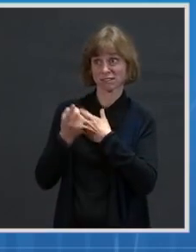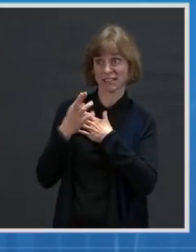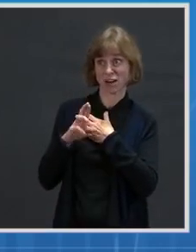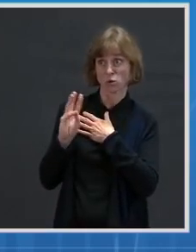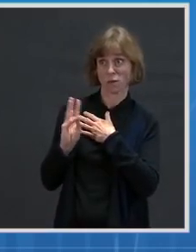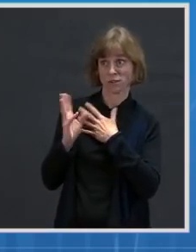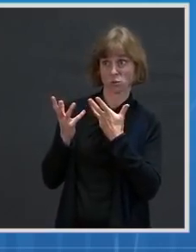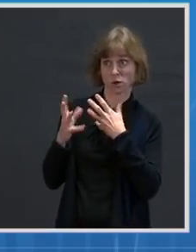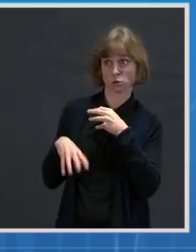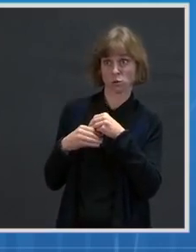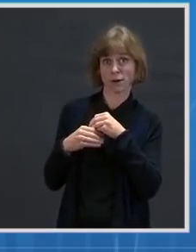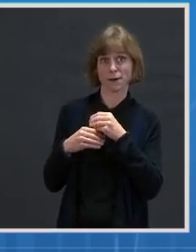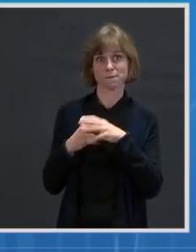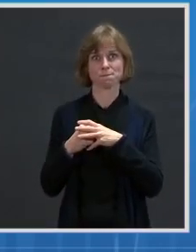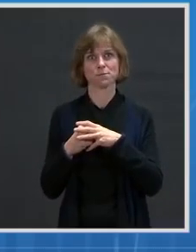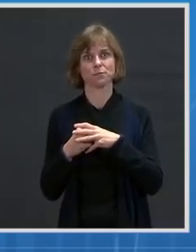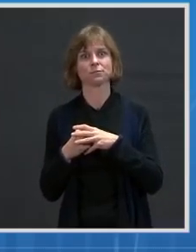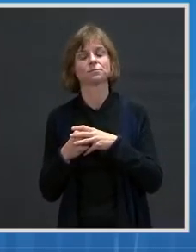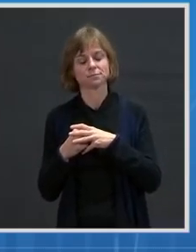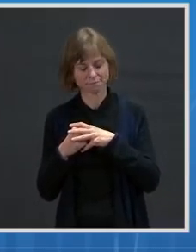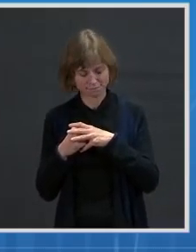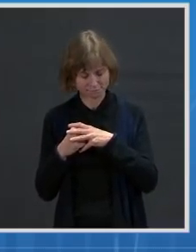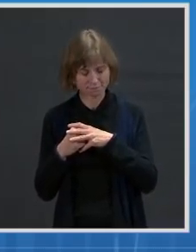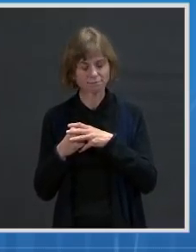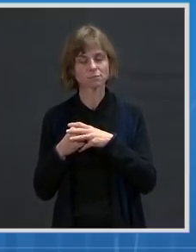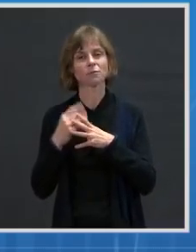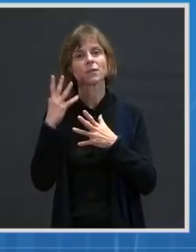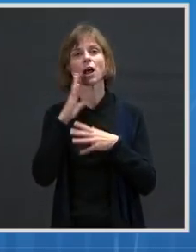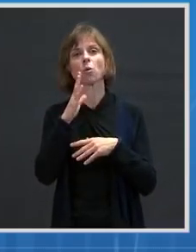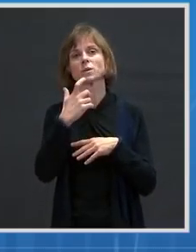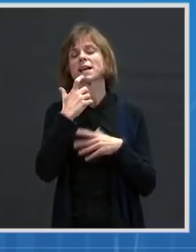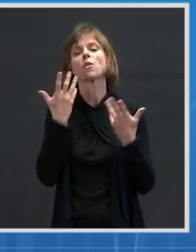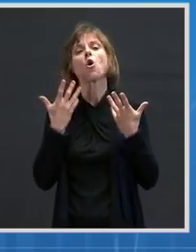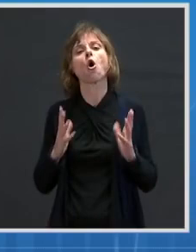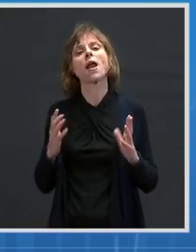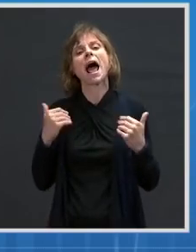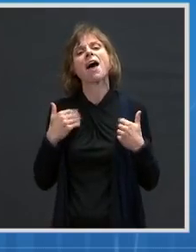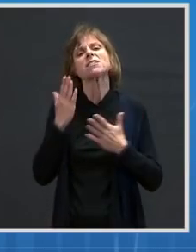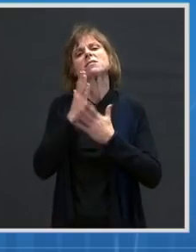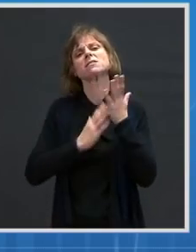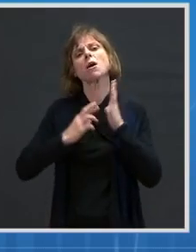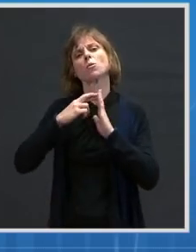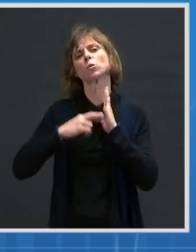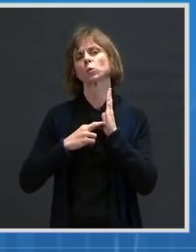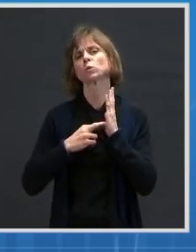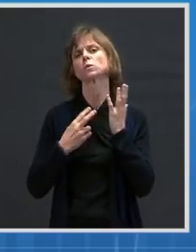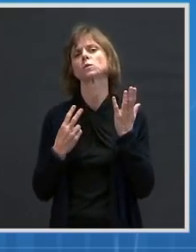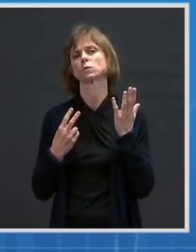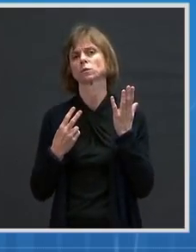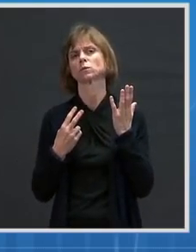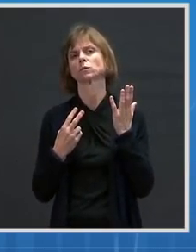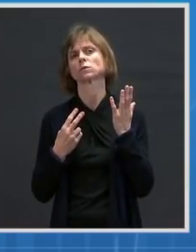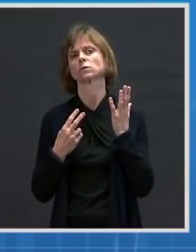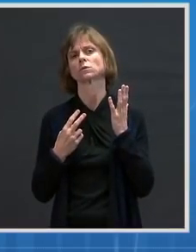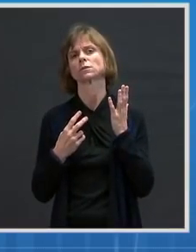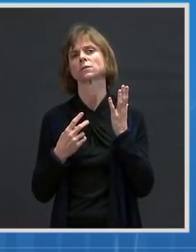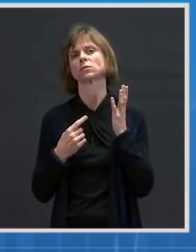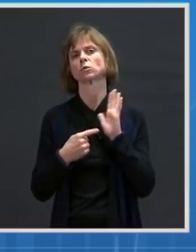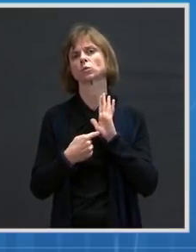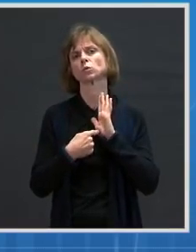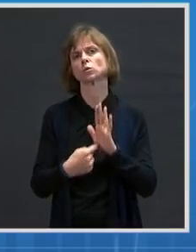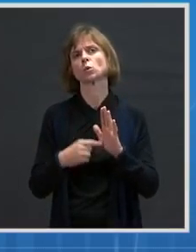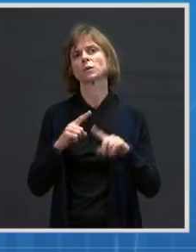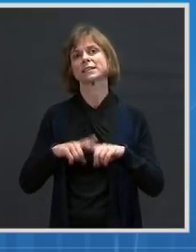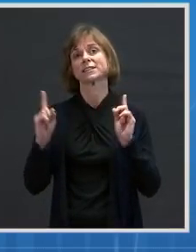that? Great, thank you. I will say we've already started to come out with some guidance that demonstrates a difference if you've been